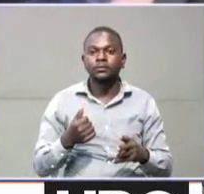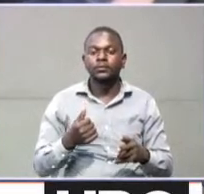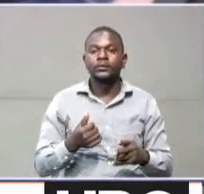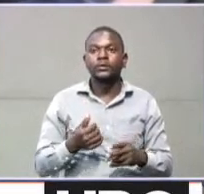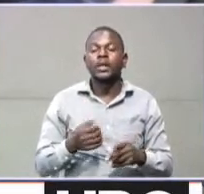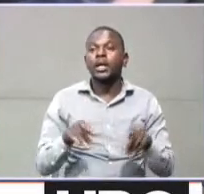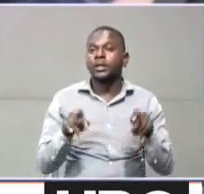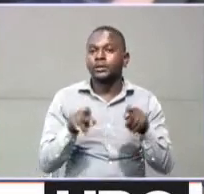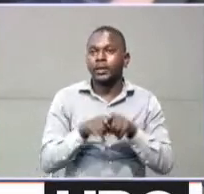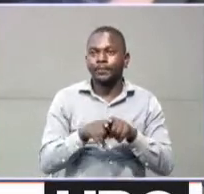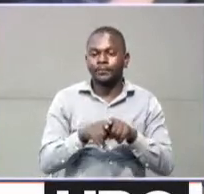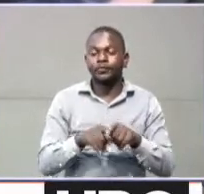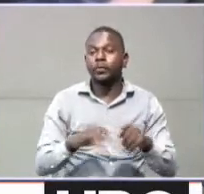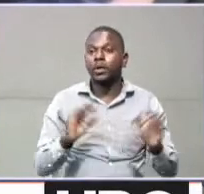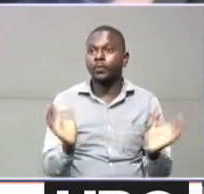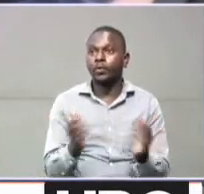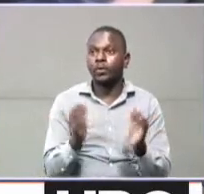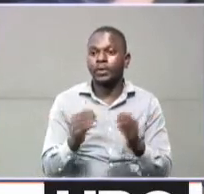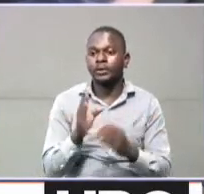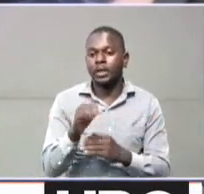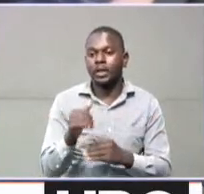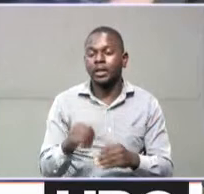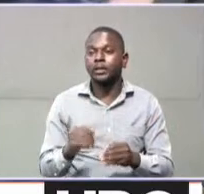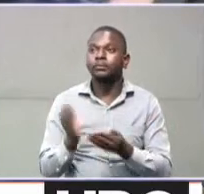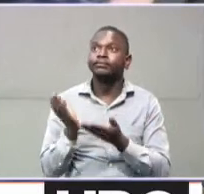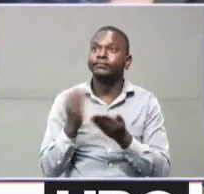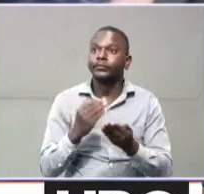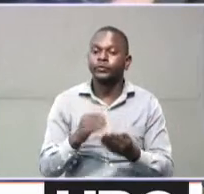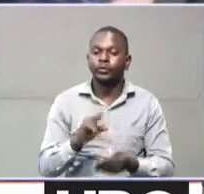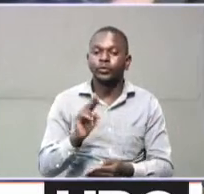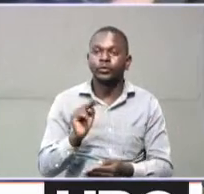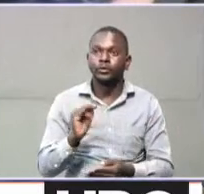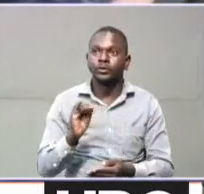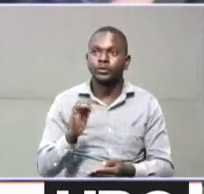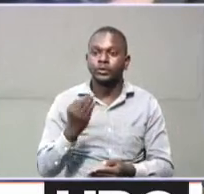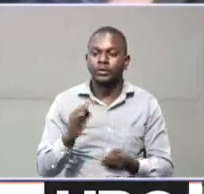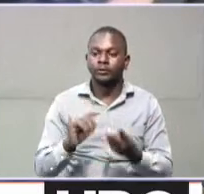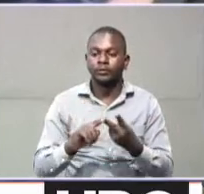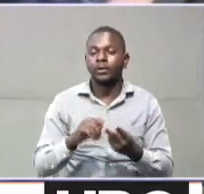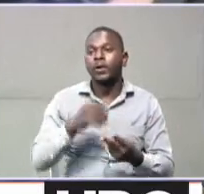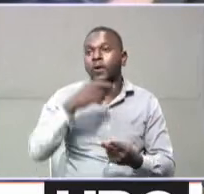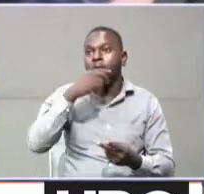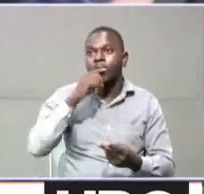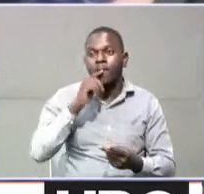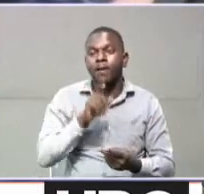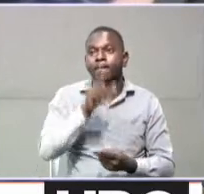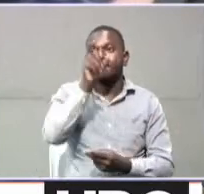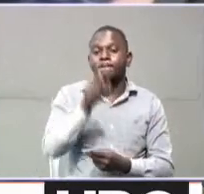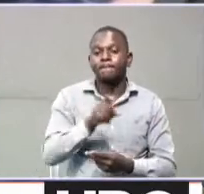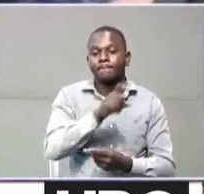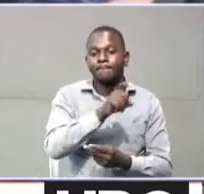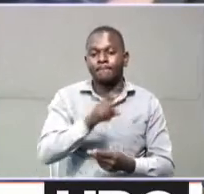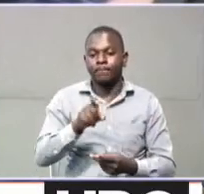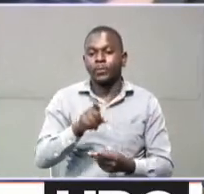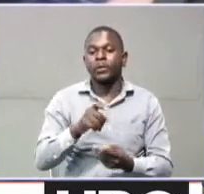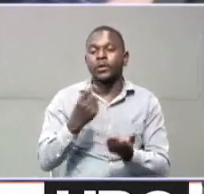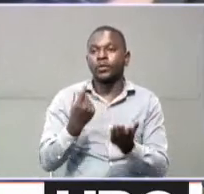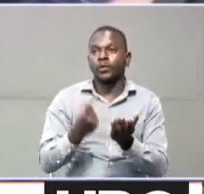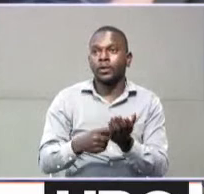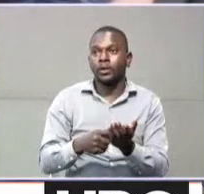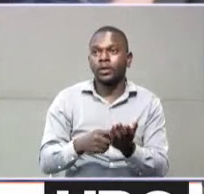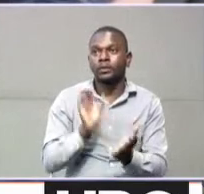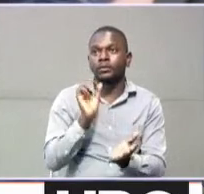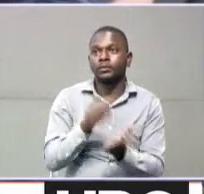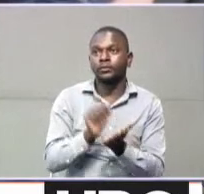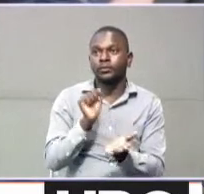we have also mobilized other donations from unicef red cross uganda muslim supreme council